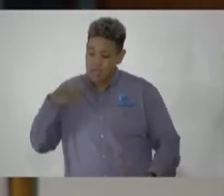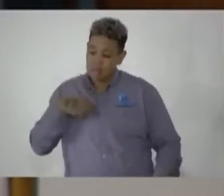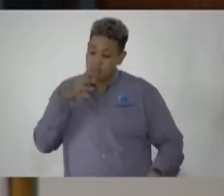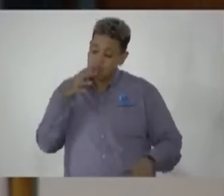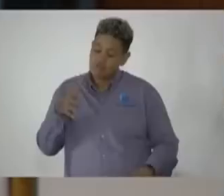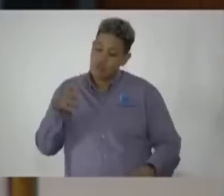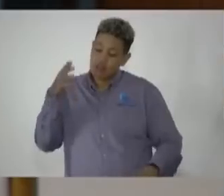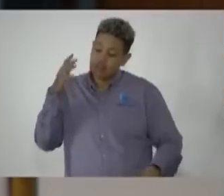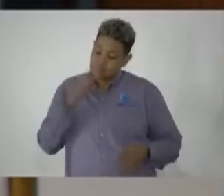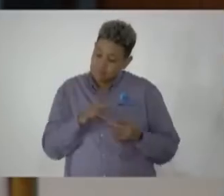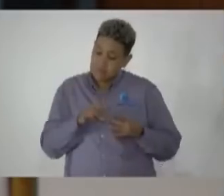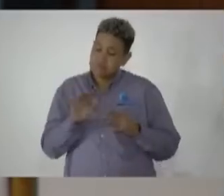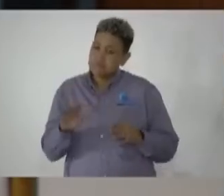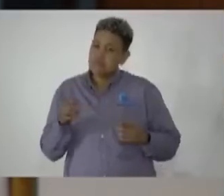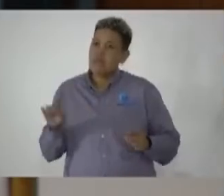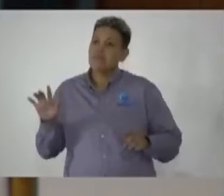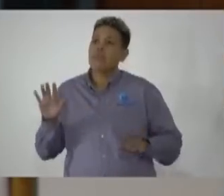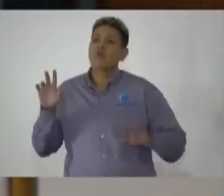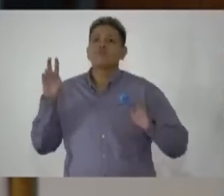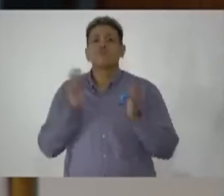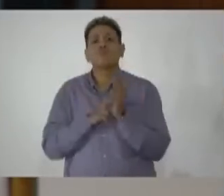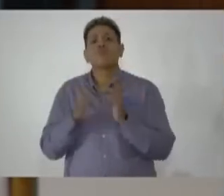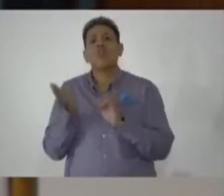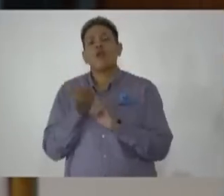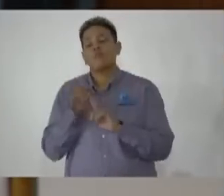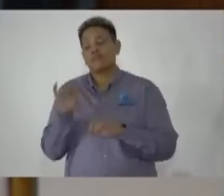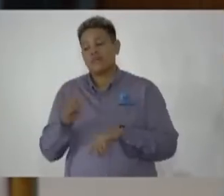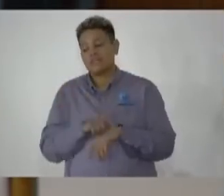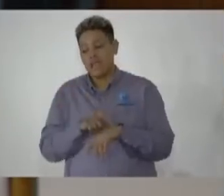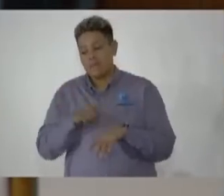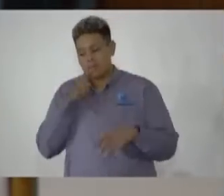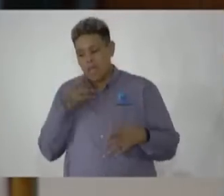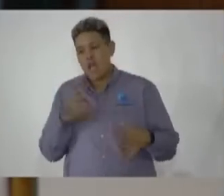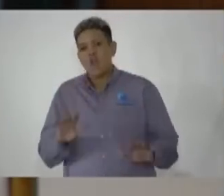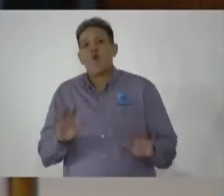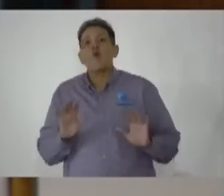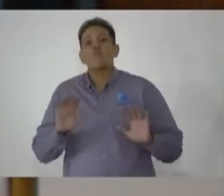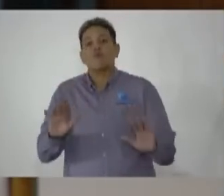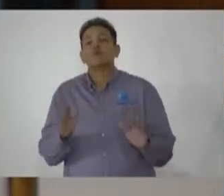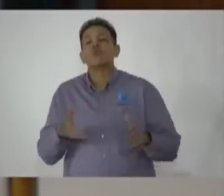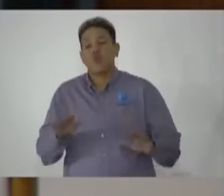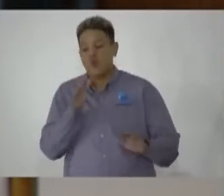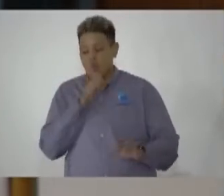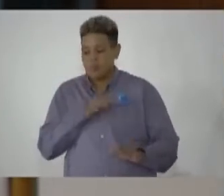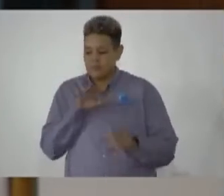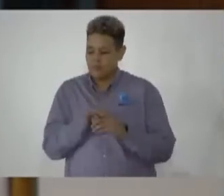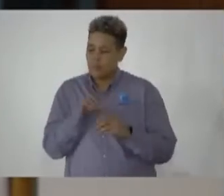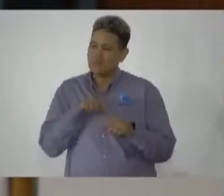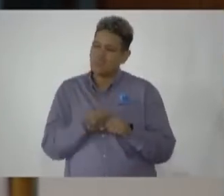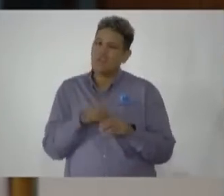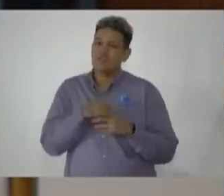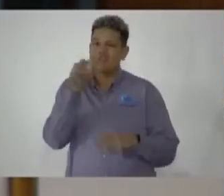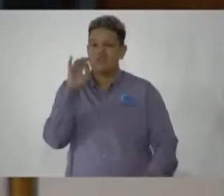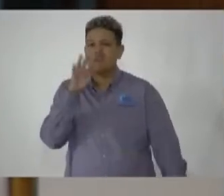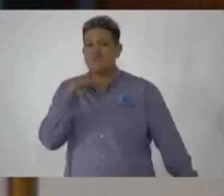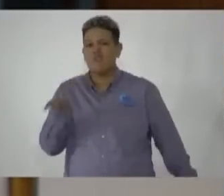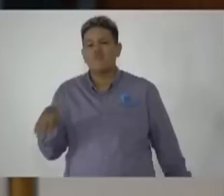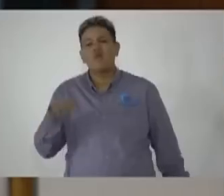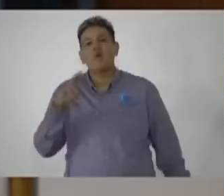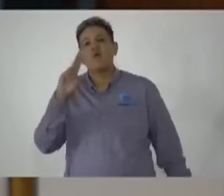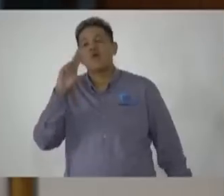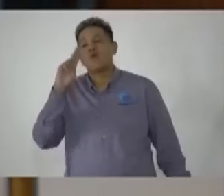to, and their own activism at the time that was spurred by the events that took place